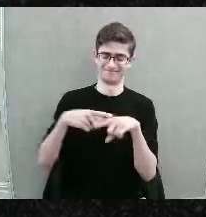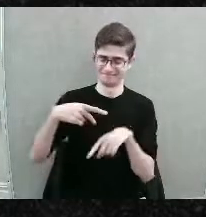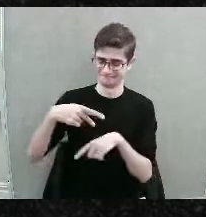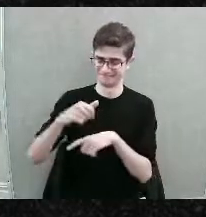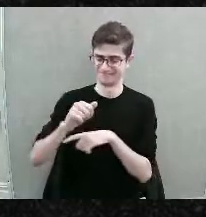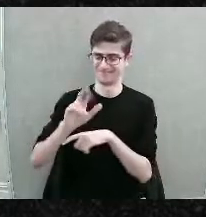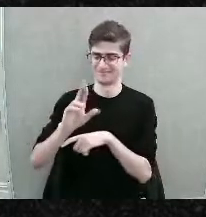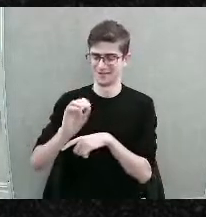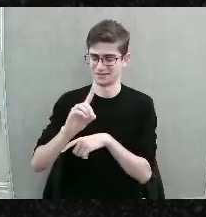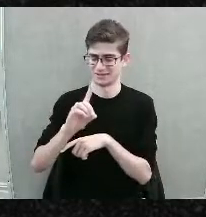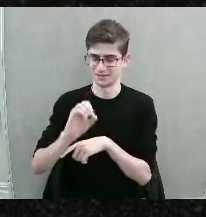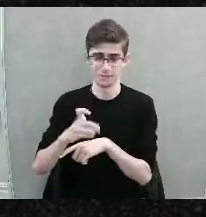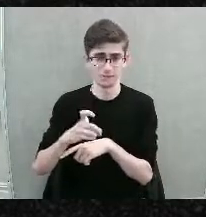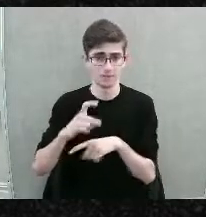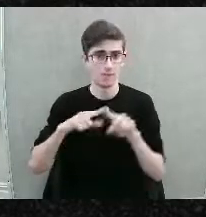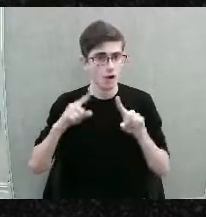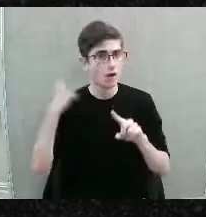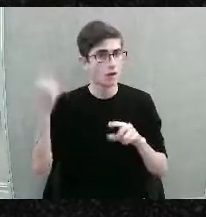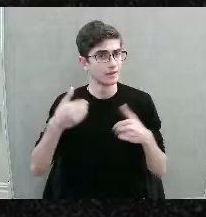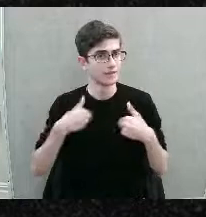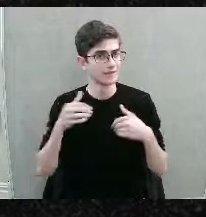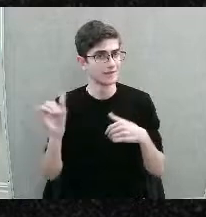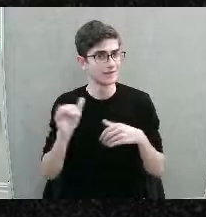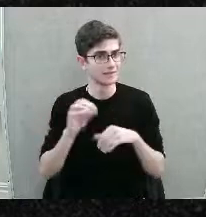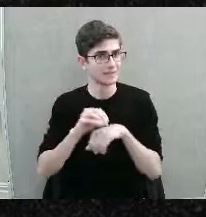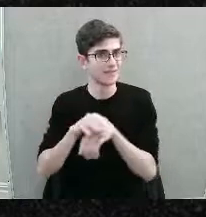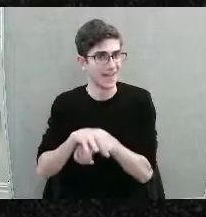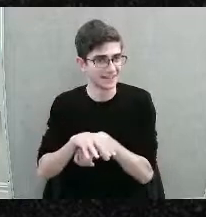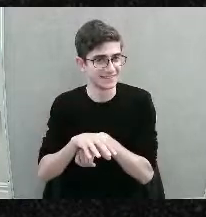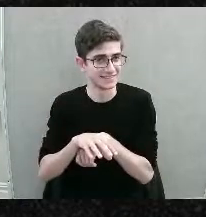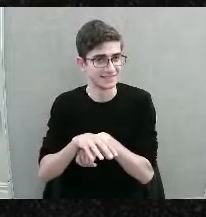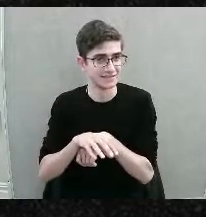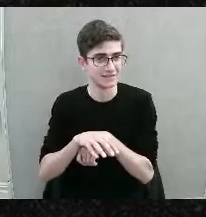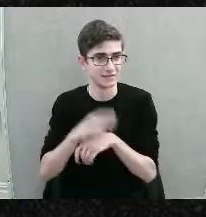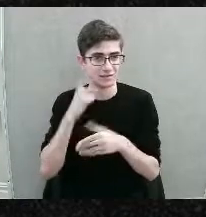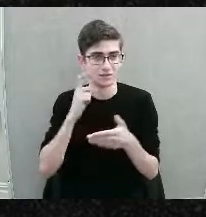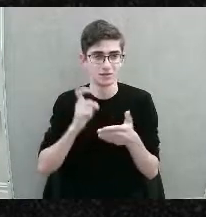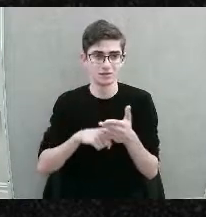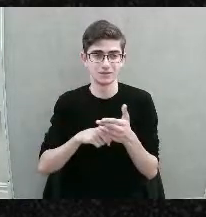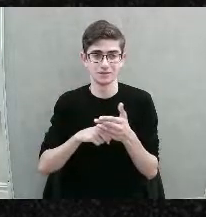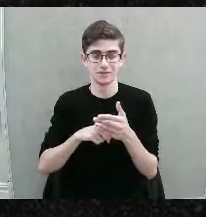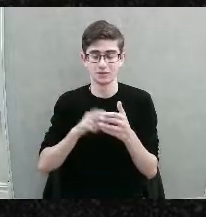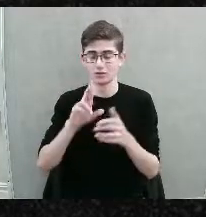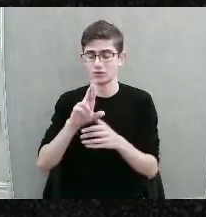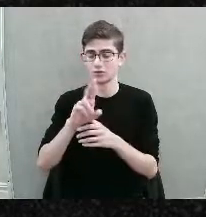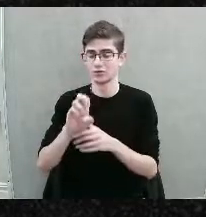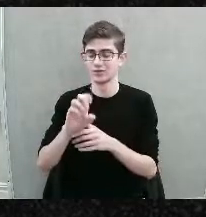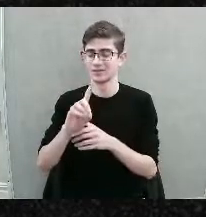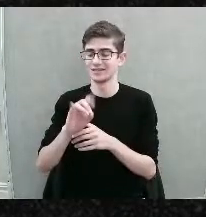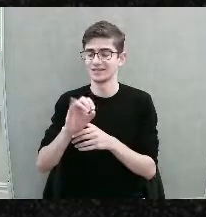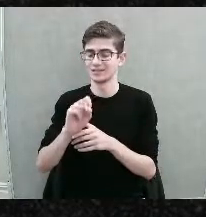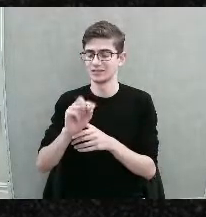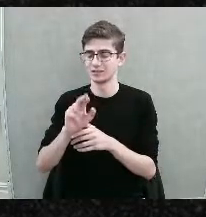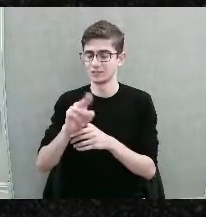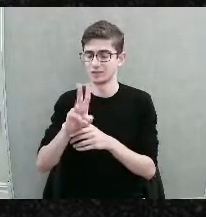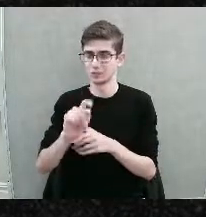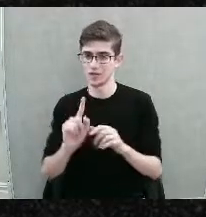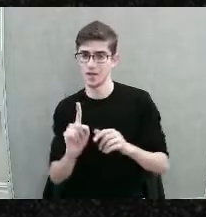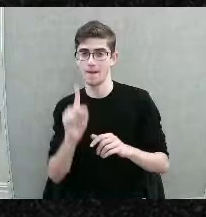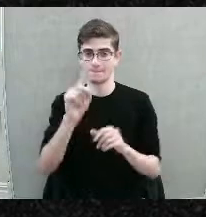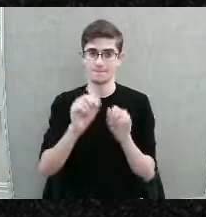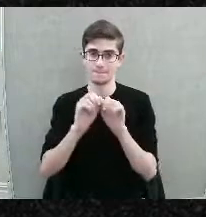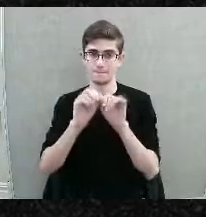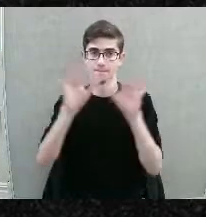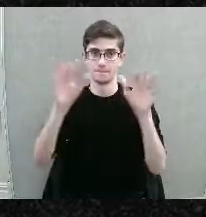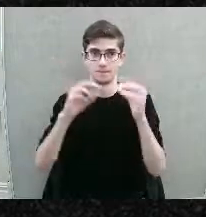almost always to the same effect, what Lisa Dugan has called redistribution upwards, intensifying inequality,